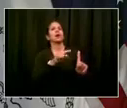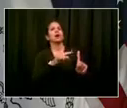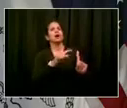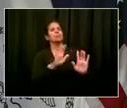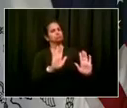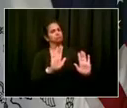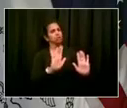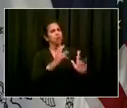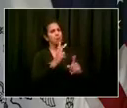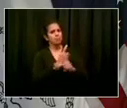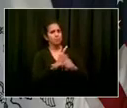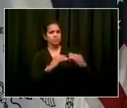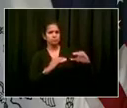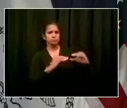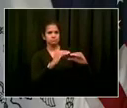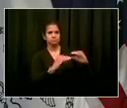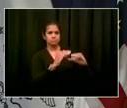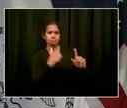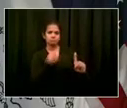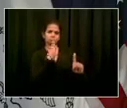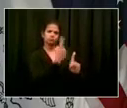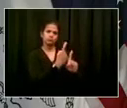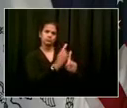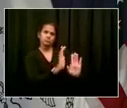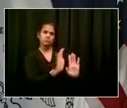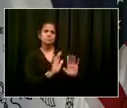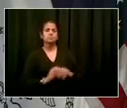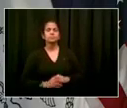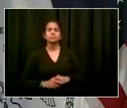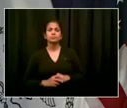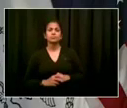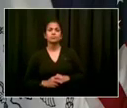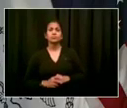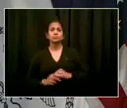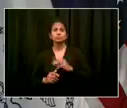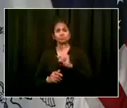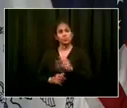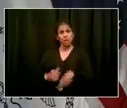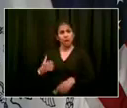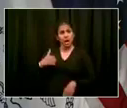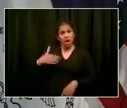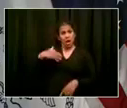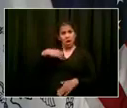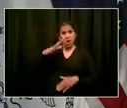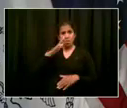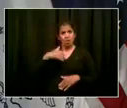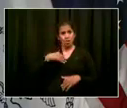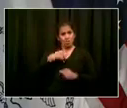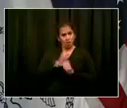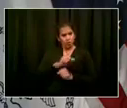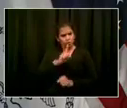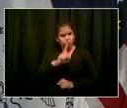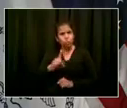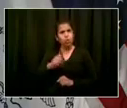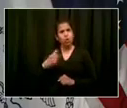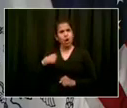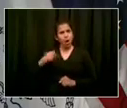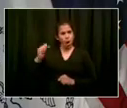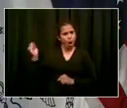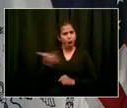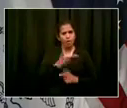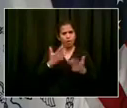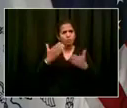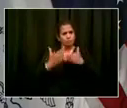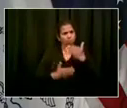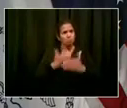I'm sure it will be done properly. And of course, I'll be comfortable dealing with it because if it's done the right way for everyone, that's